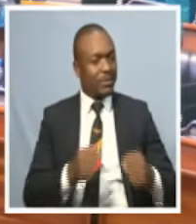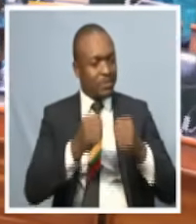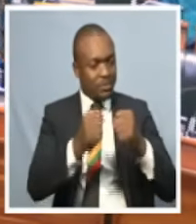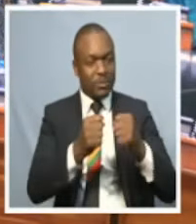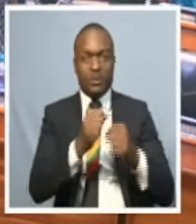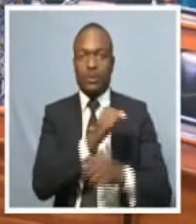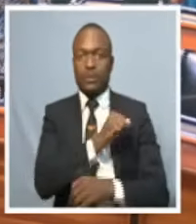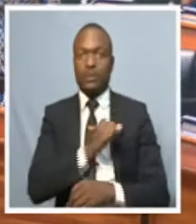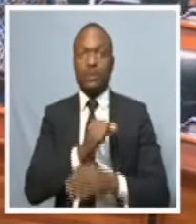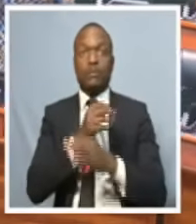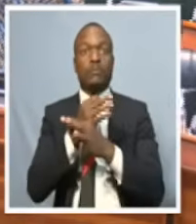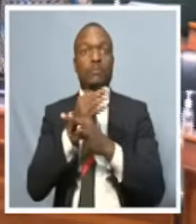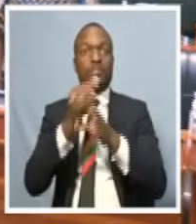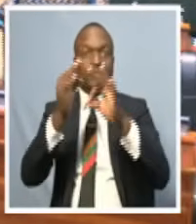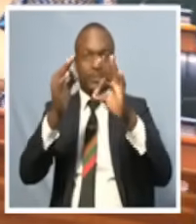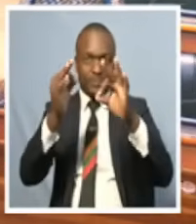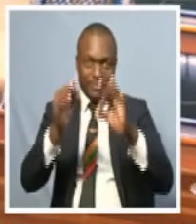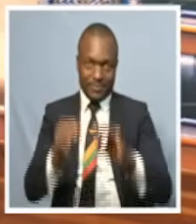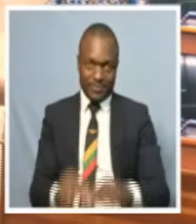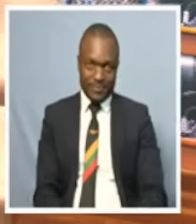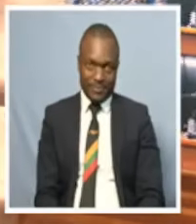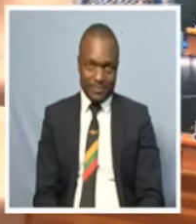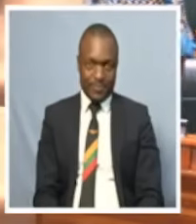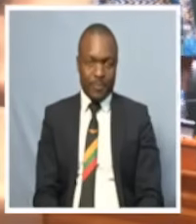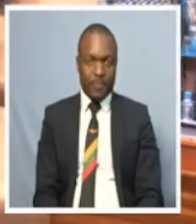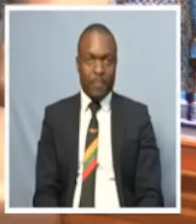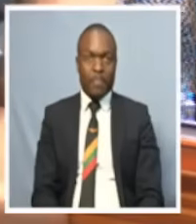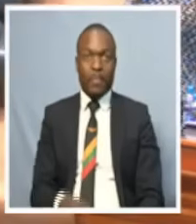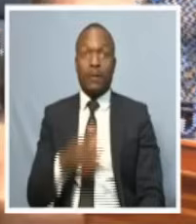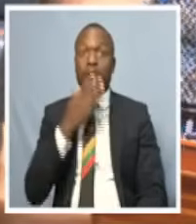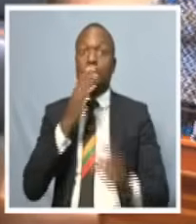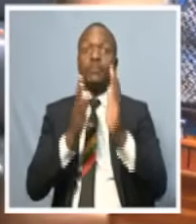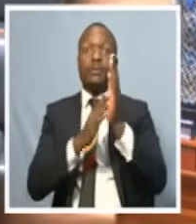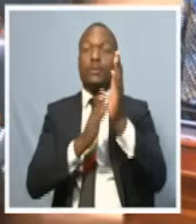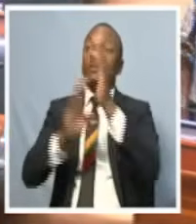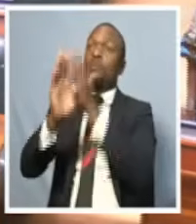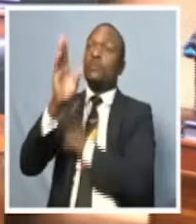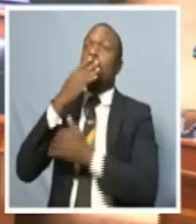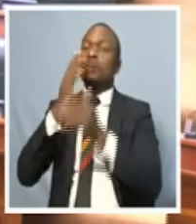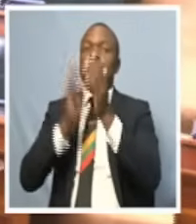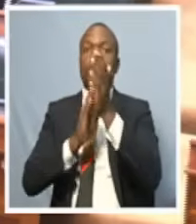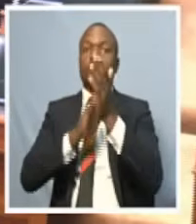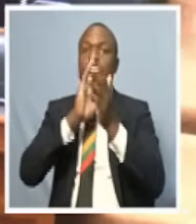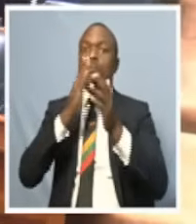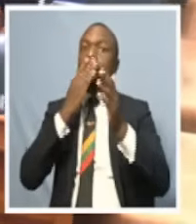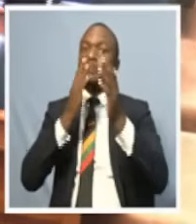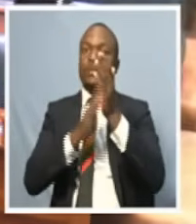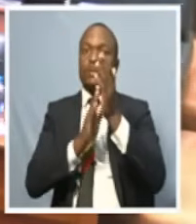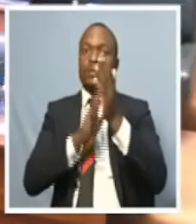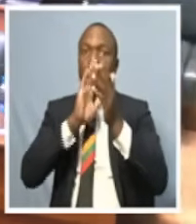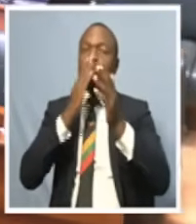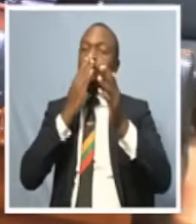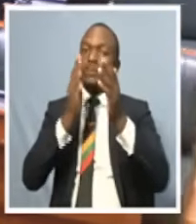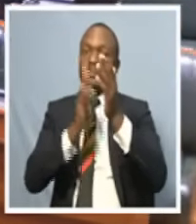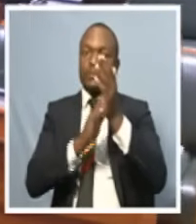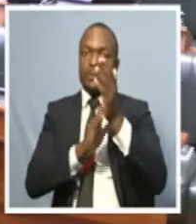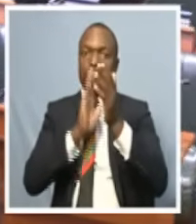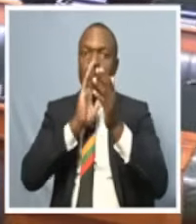one, strong and free. Praise be to God,